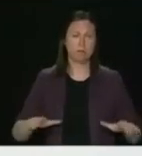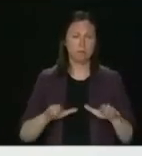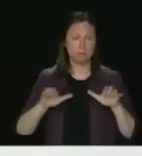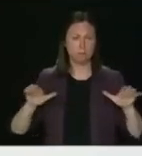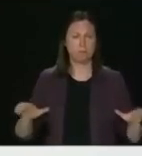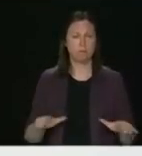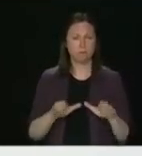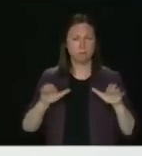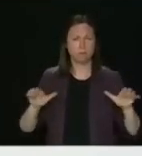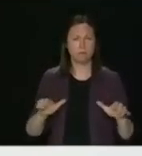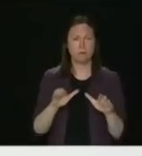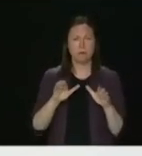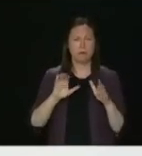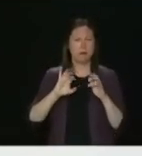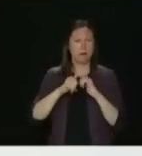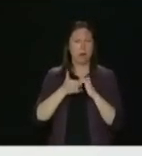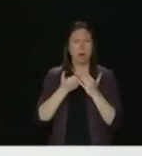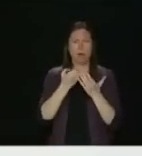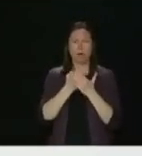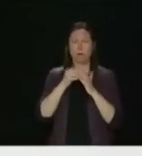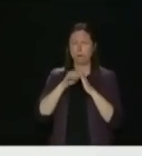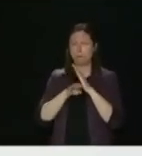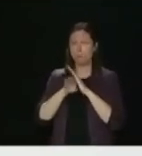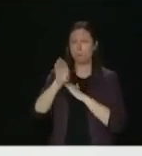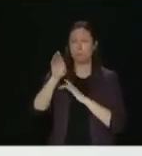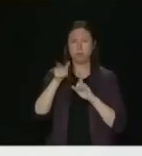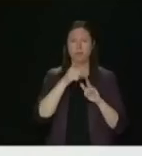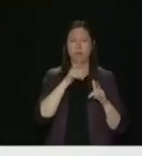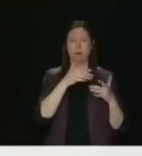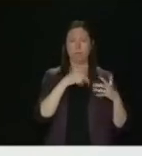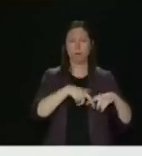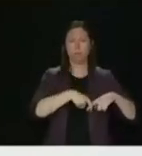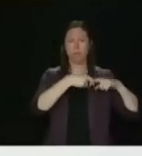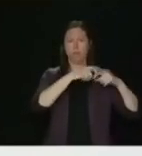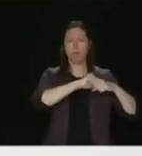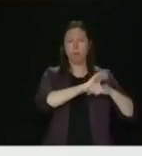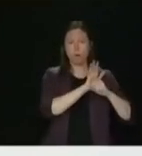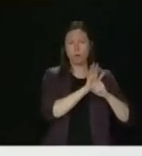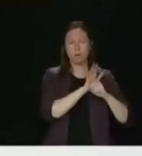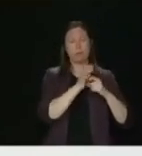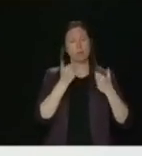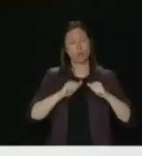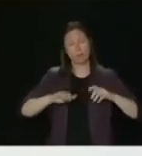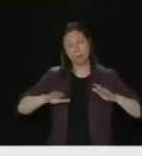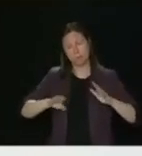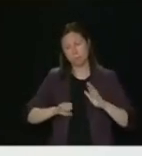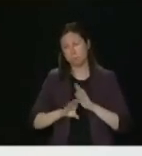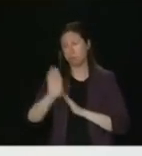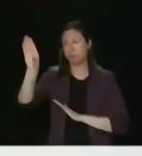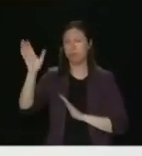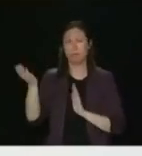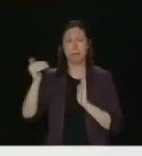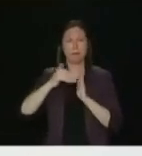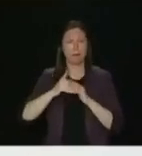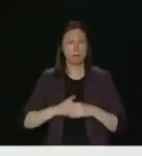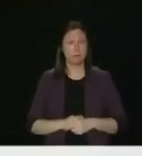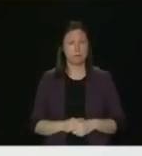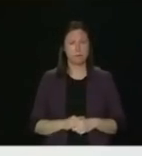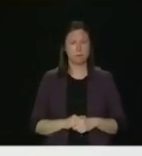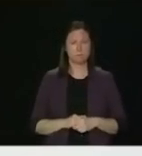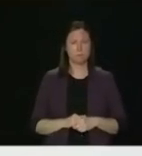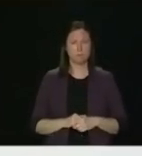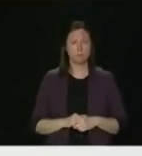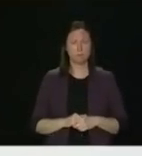hard to recover from the economic damage caused by COVID. Nous nous sommes